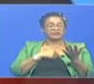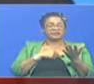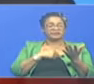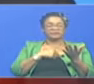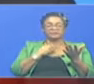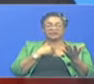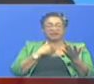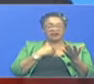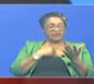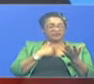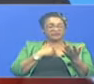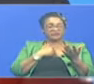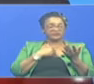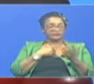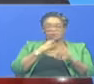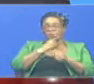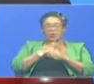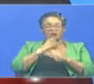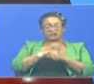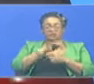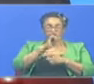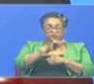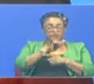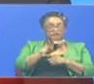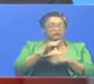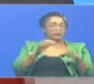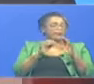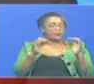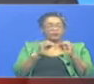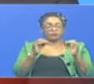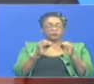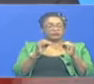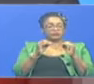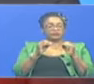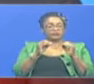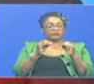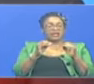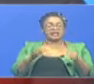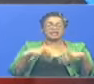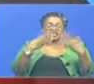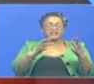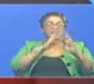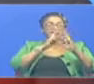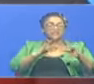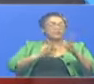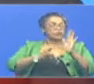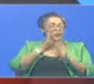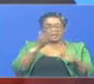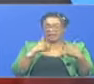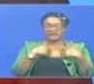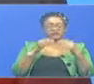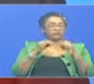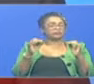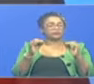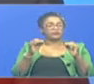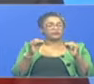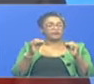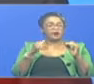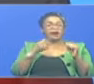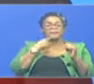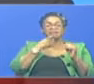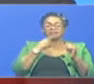functional laboratories that can do that test there and turn around the results very quickly. I mentioned a few days